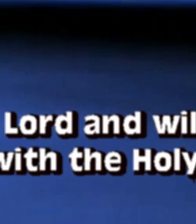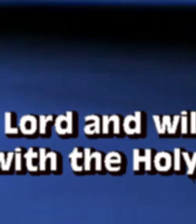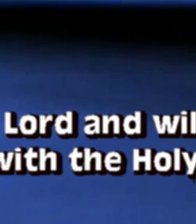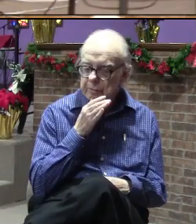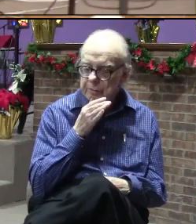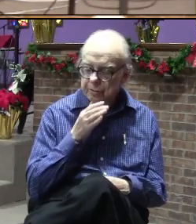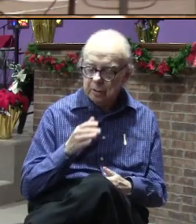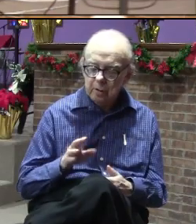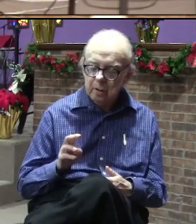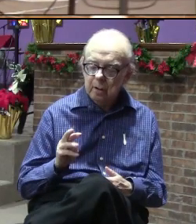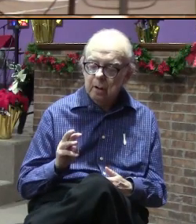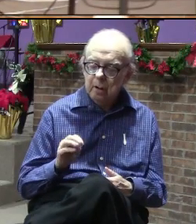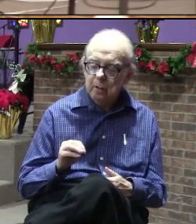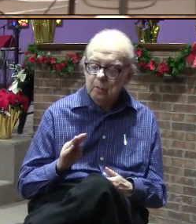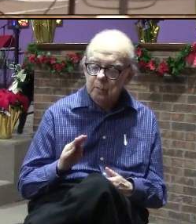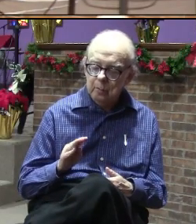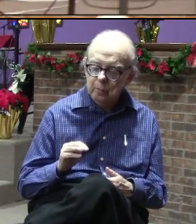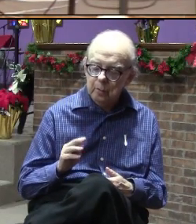womb.